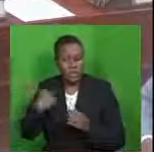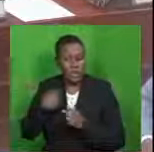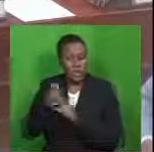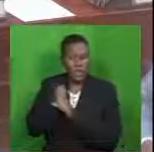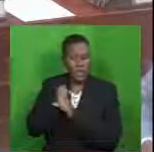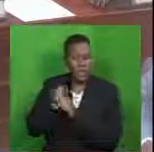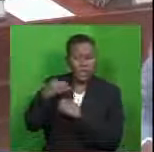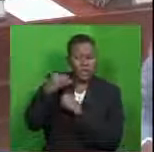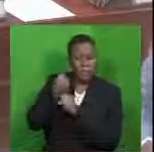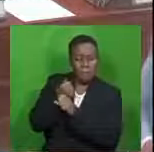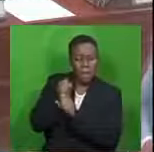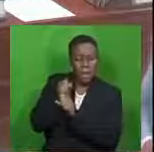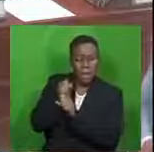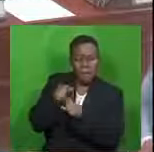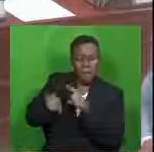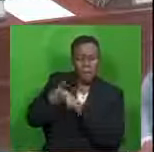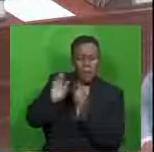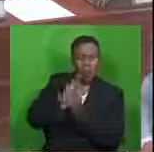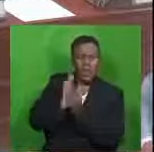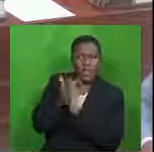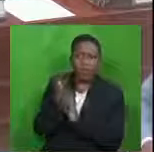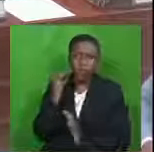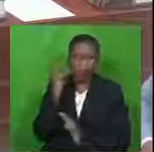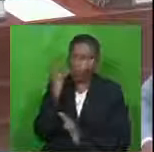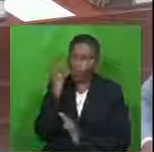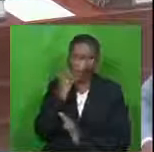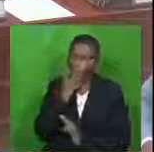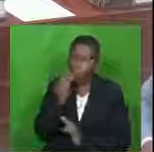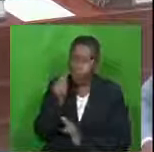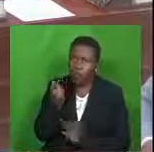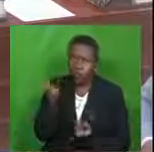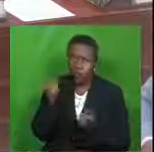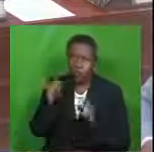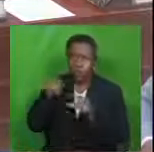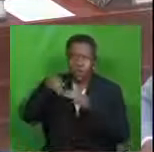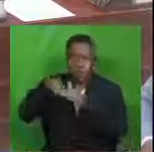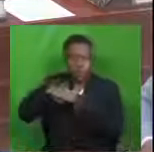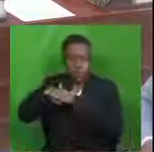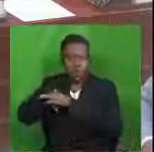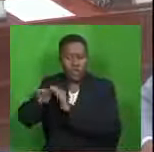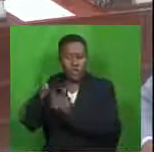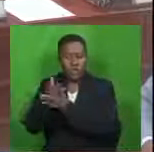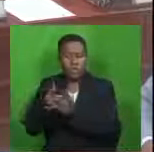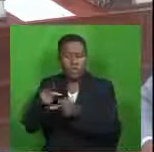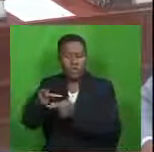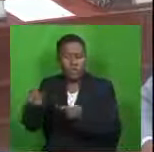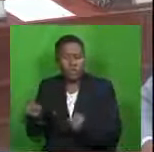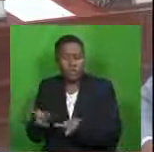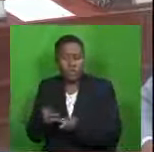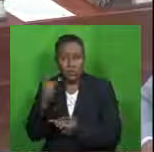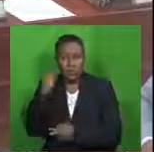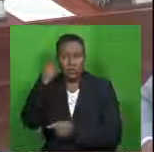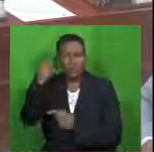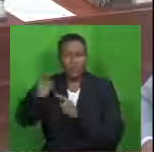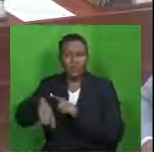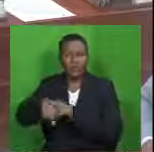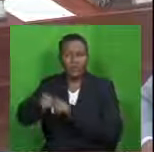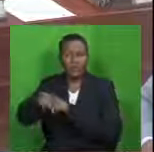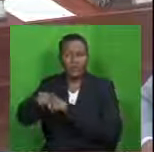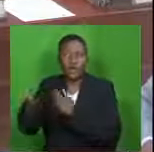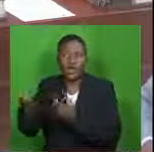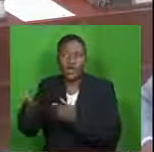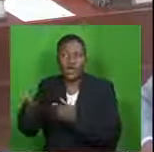well. So for them, when you are entering Downing Street 10, football is Great